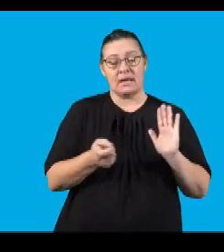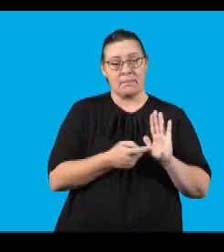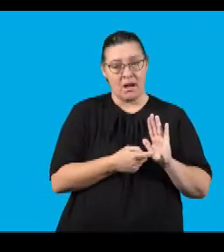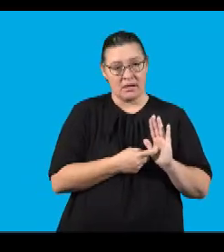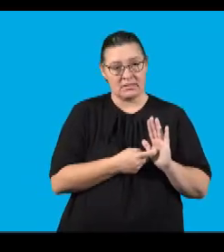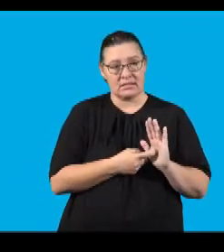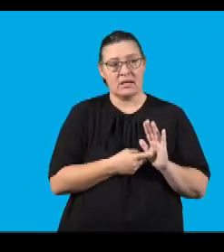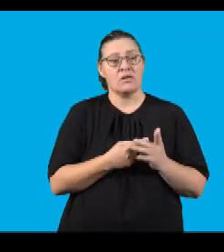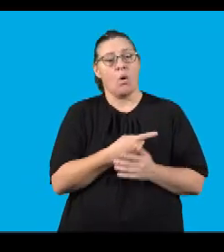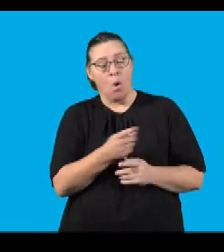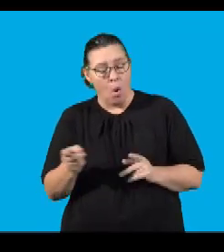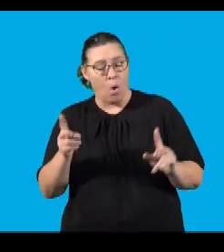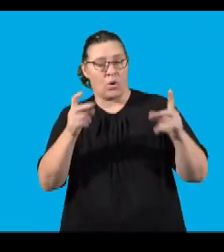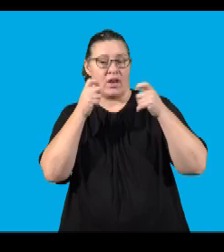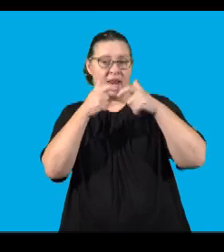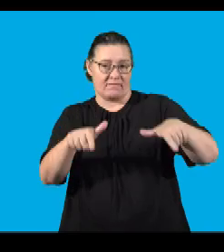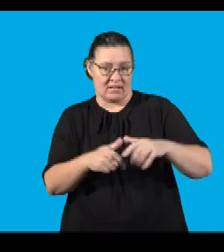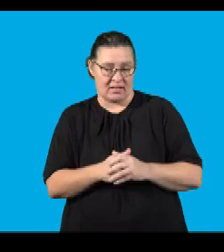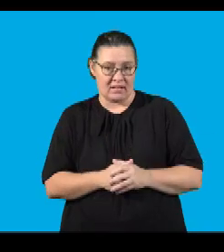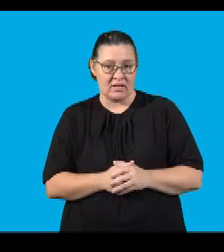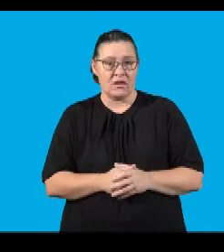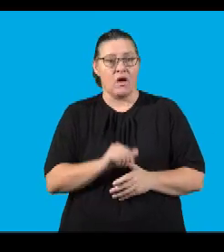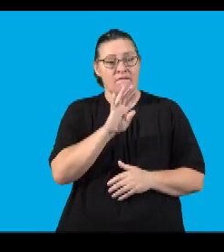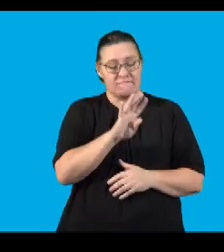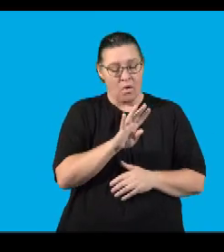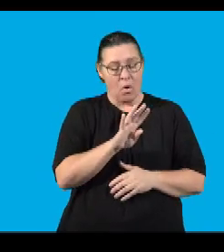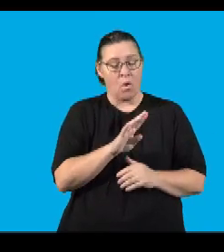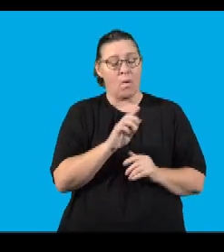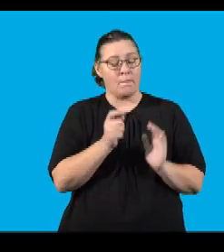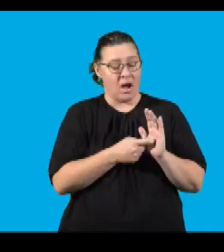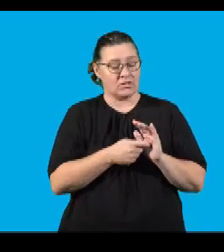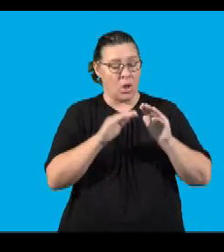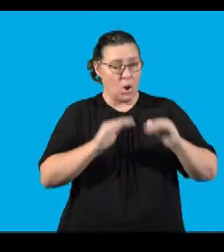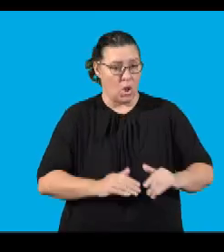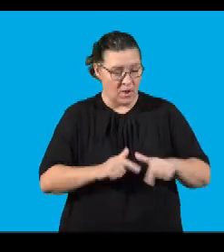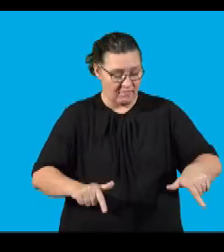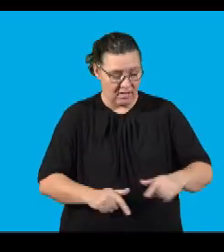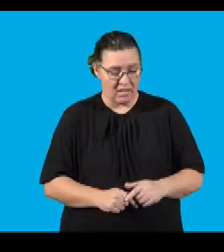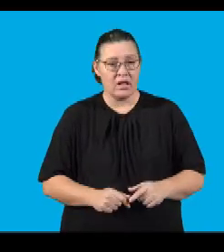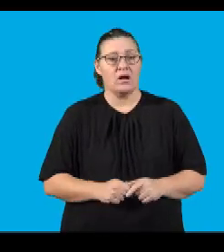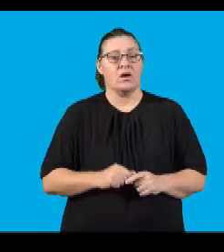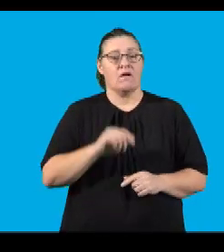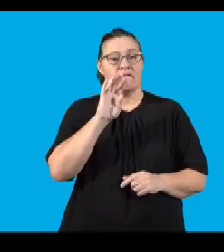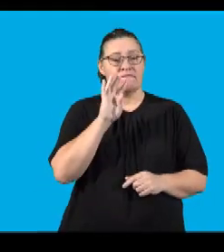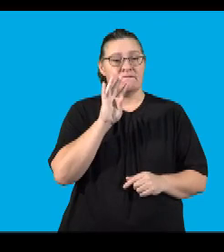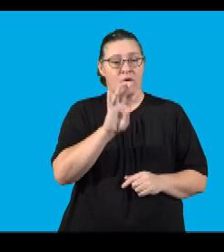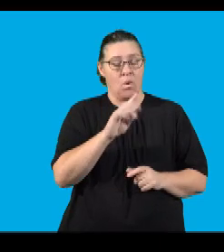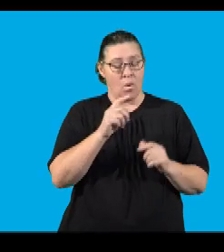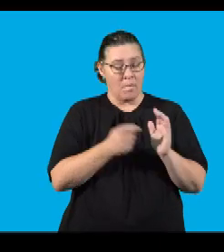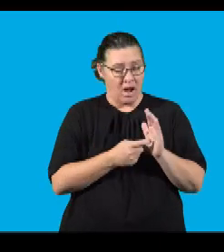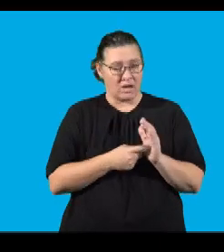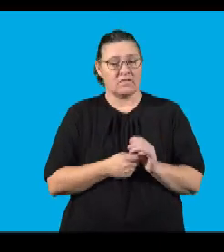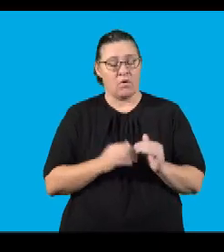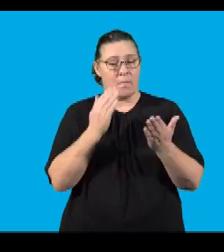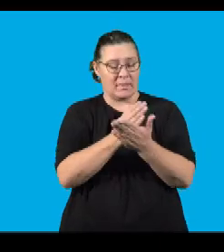marks, and again, all cognitive levels. 4 marks for lower order questions, 4 marks for middle order questions, and 2